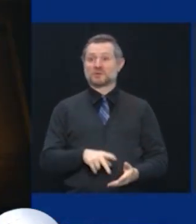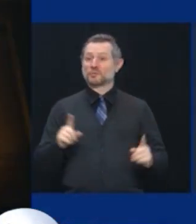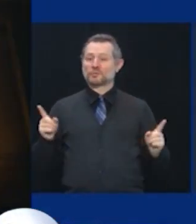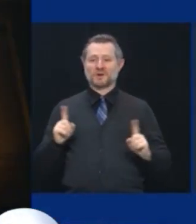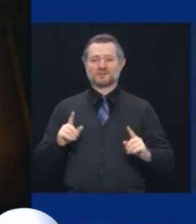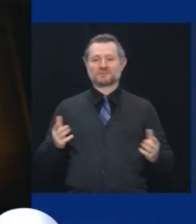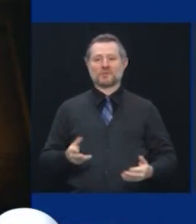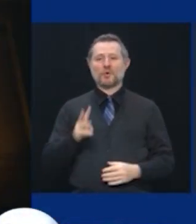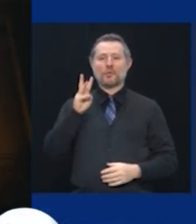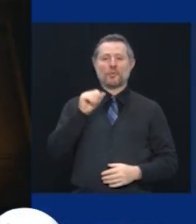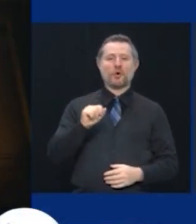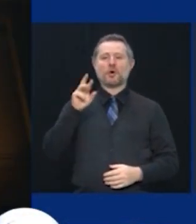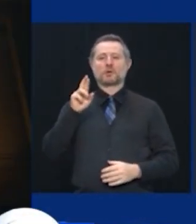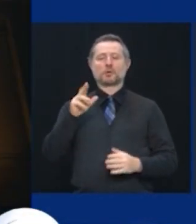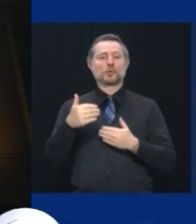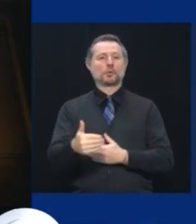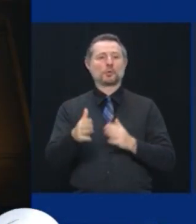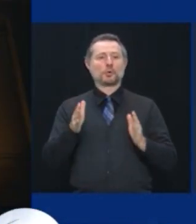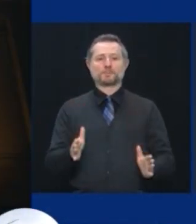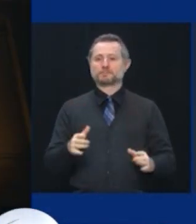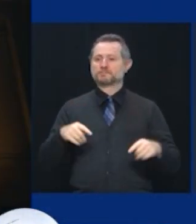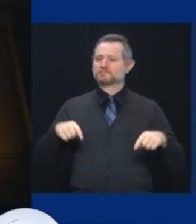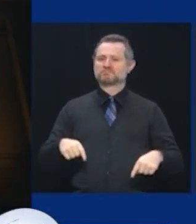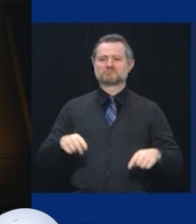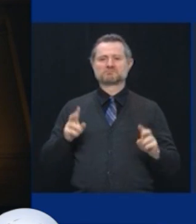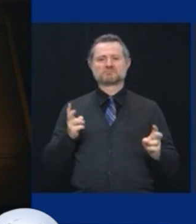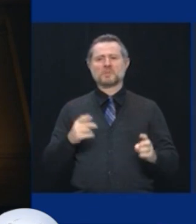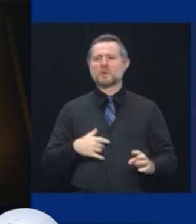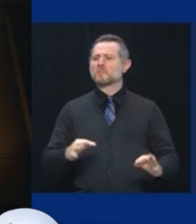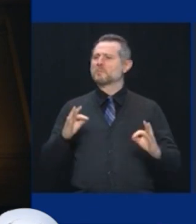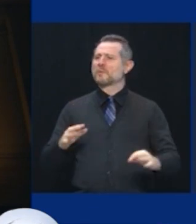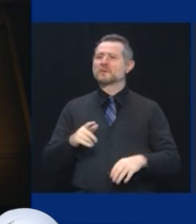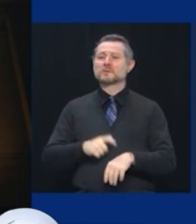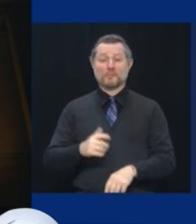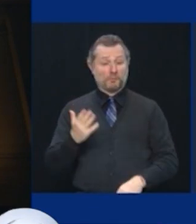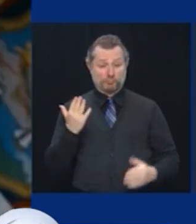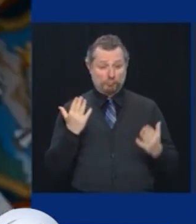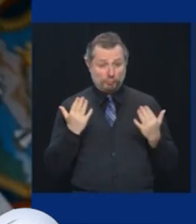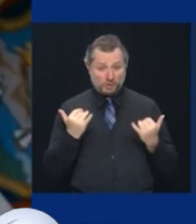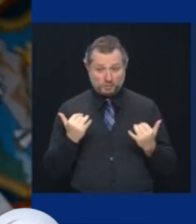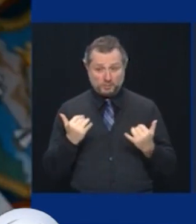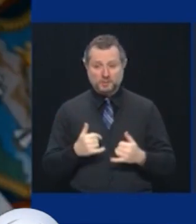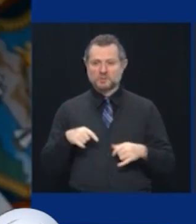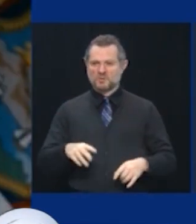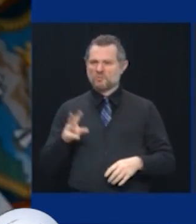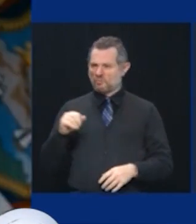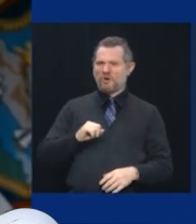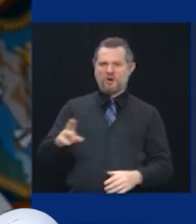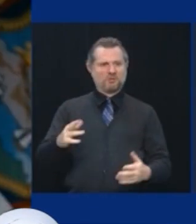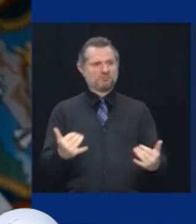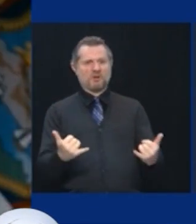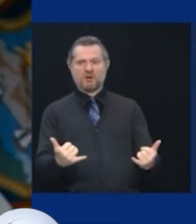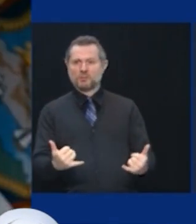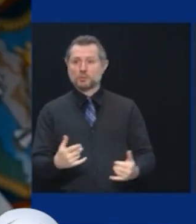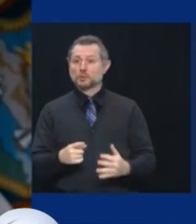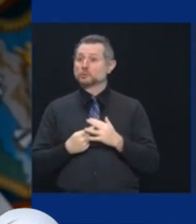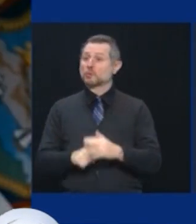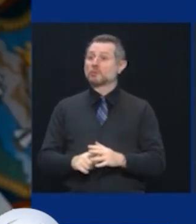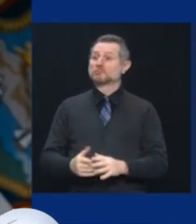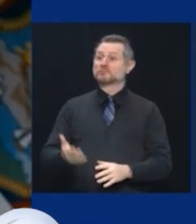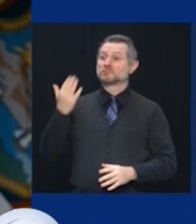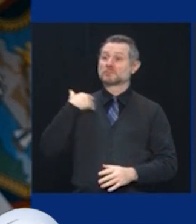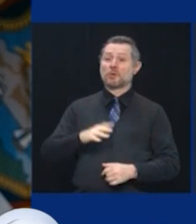The war room is fitting because we are at war, a war that began early last year when we were ambushed by the COVID